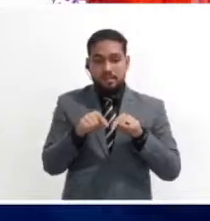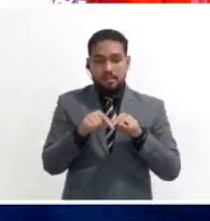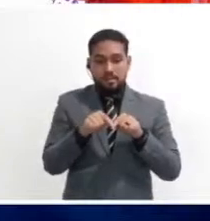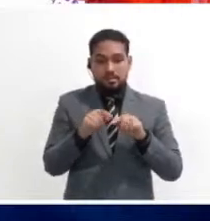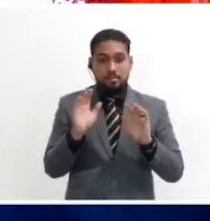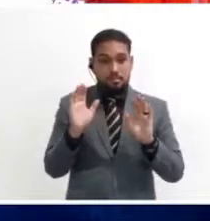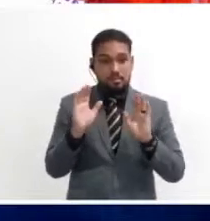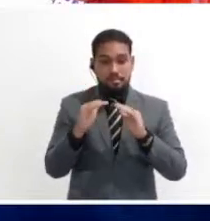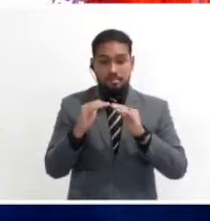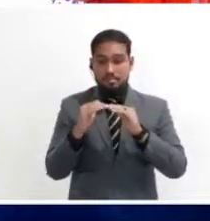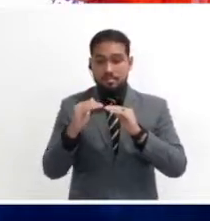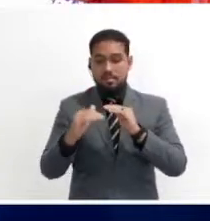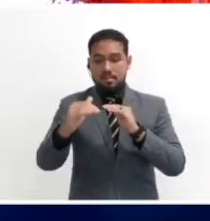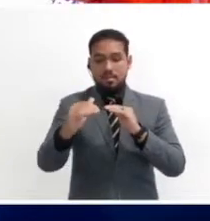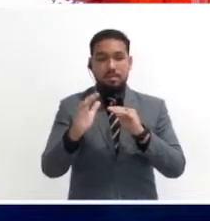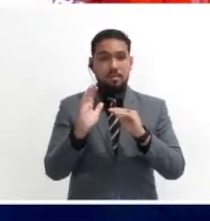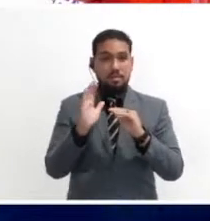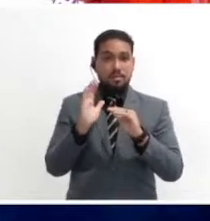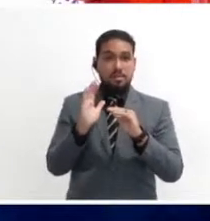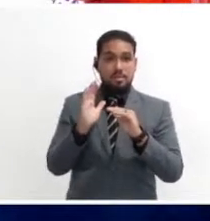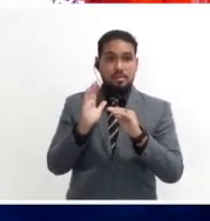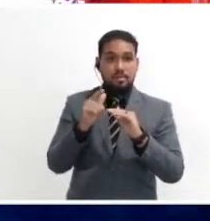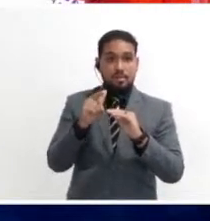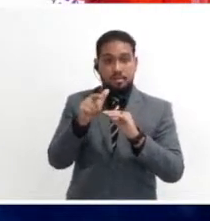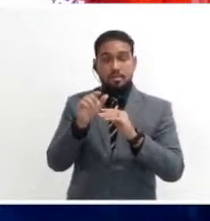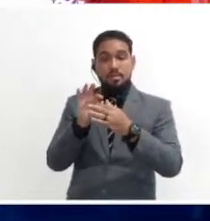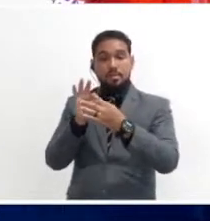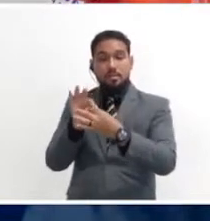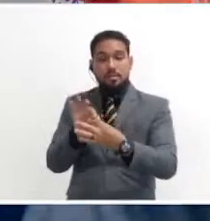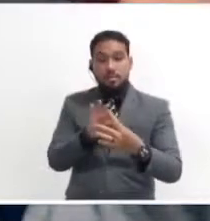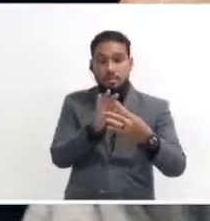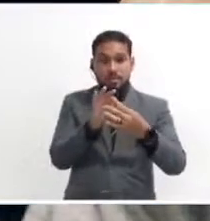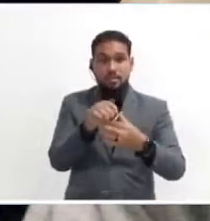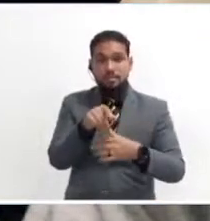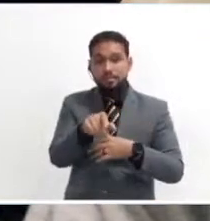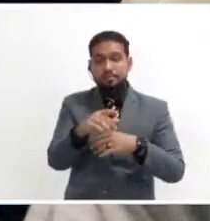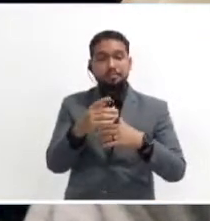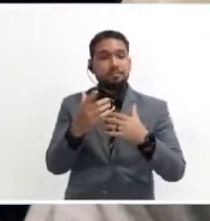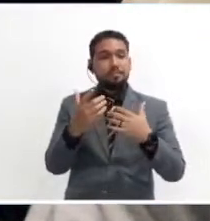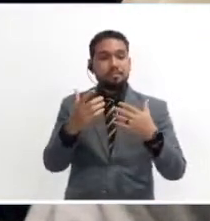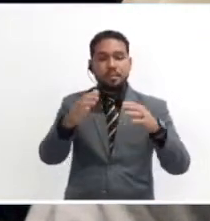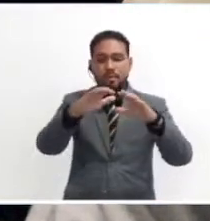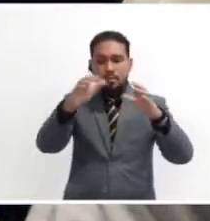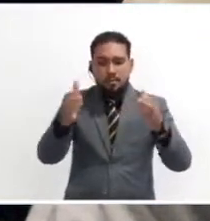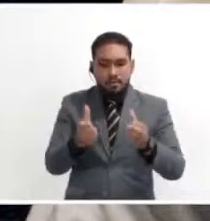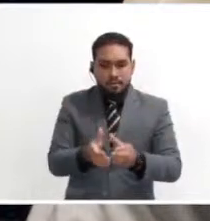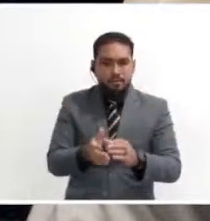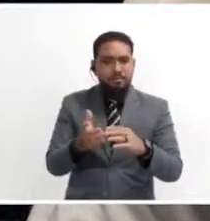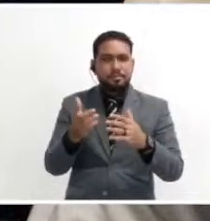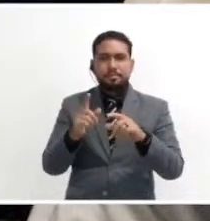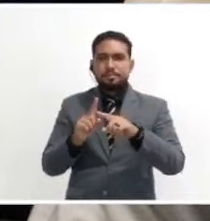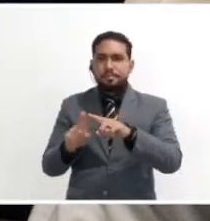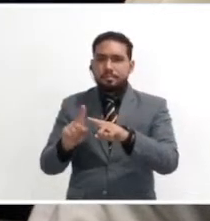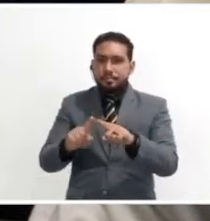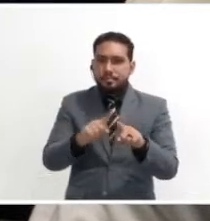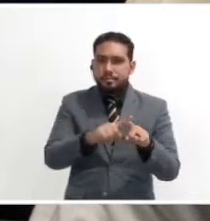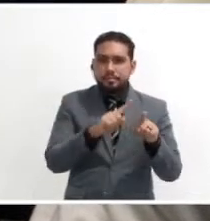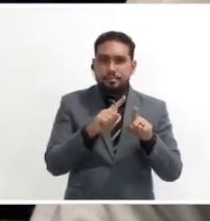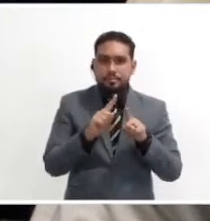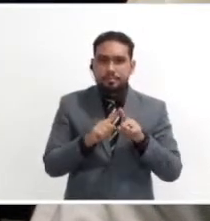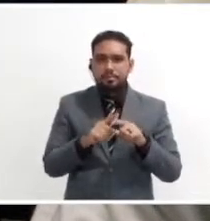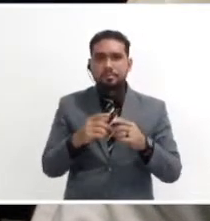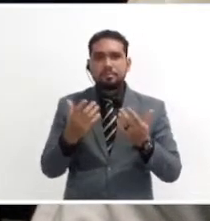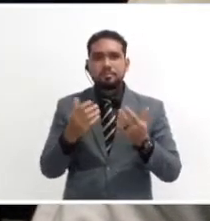over a mold compound or epoxy mold compound. You'll see I put EMC sometimes here for epoxy